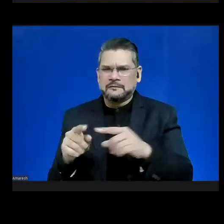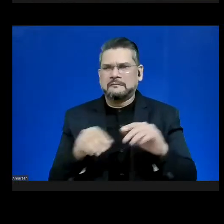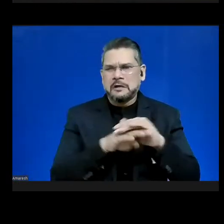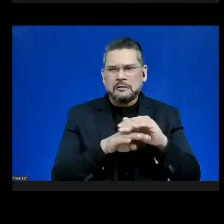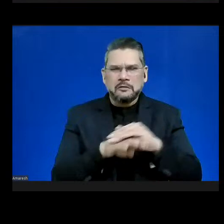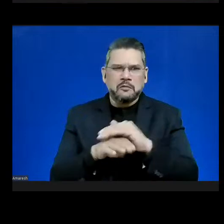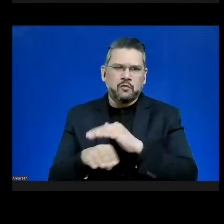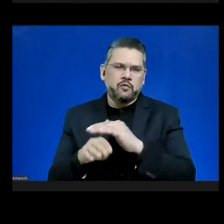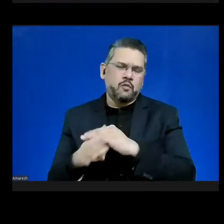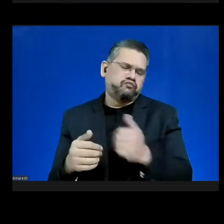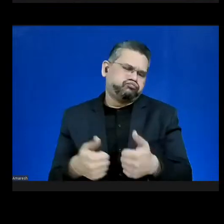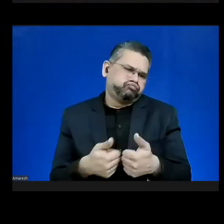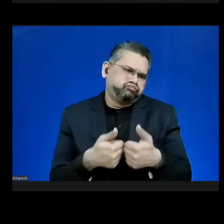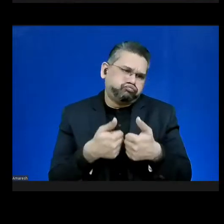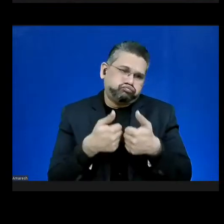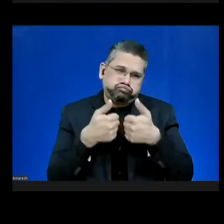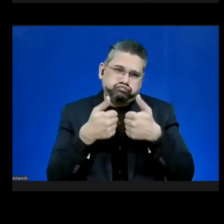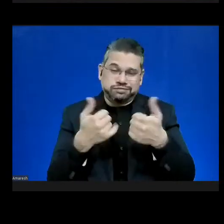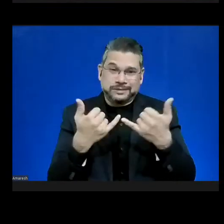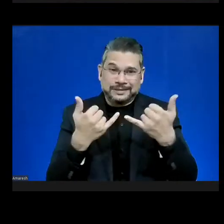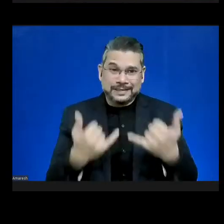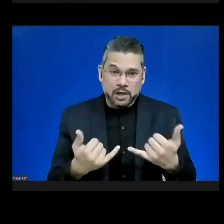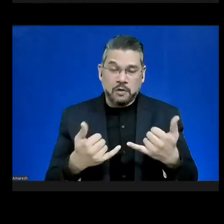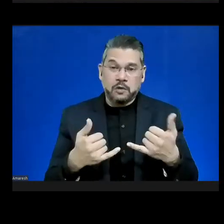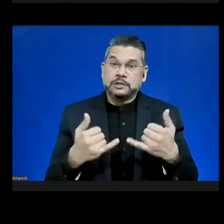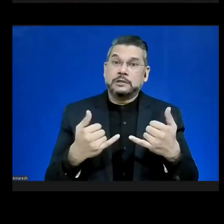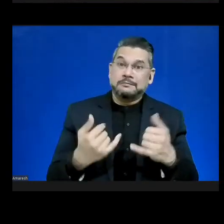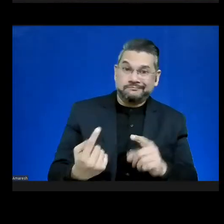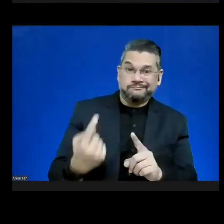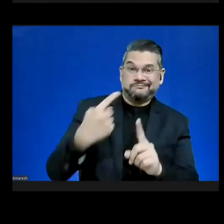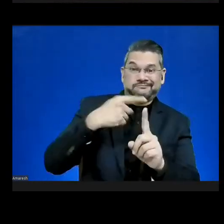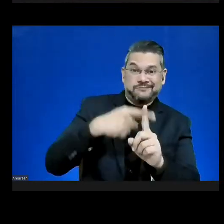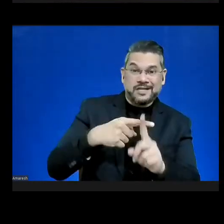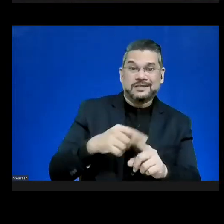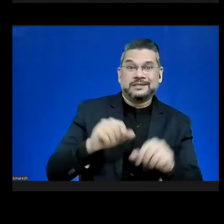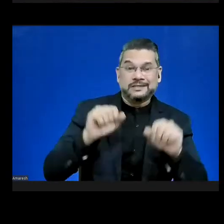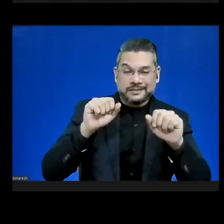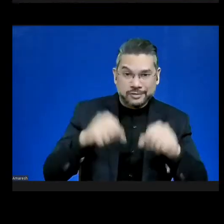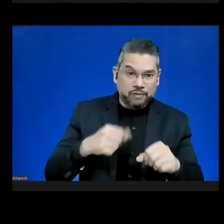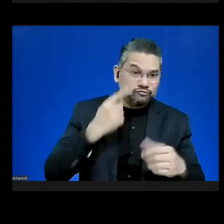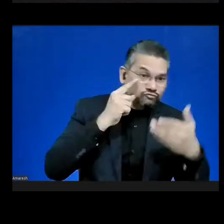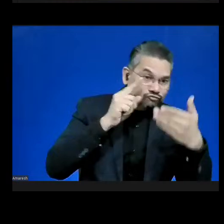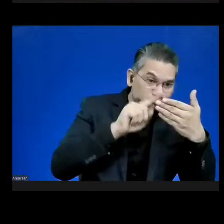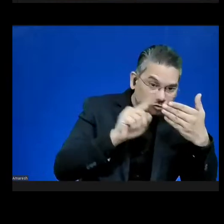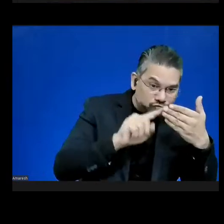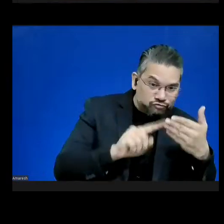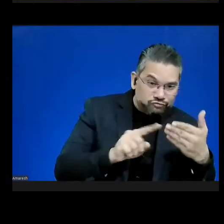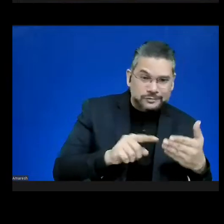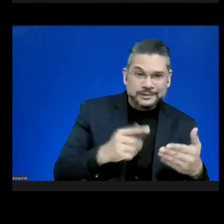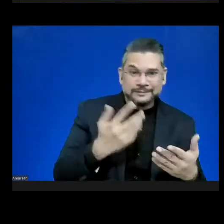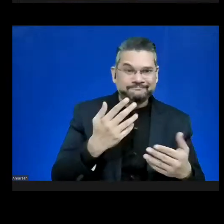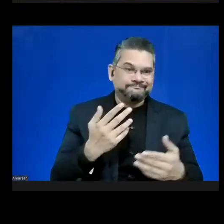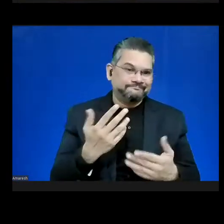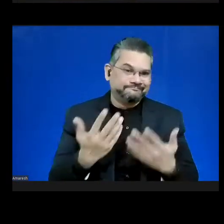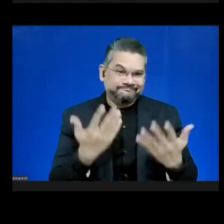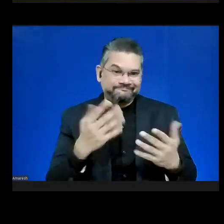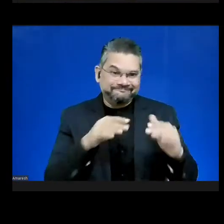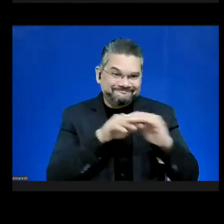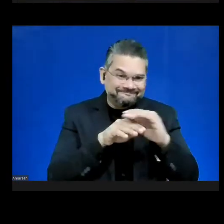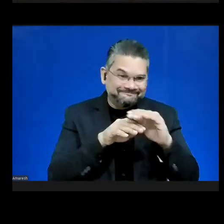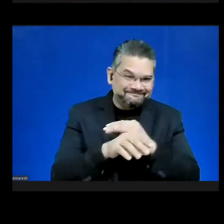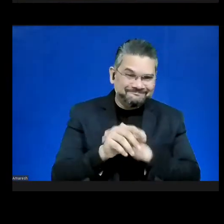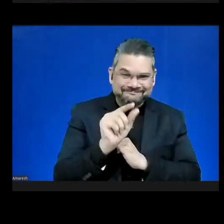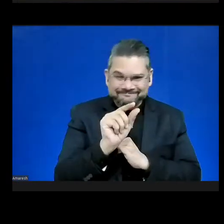it also is able to check and give you suggestions where you are missing on the accessibility of the